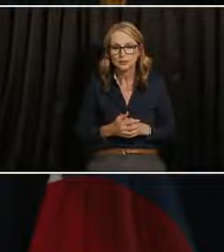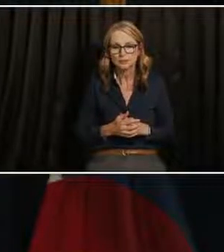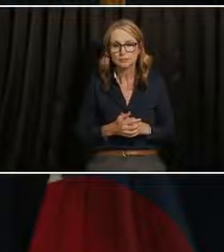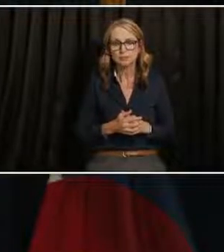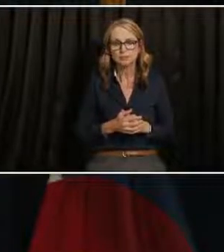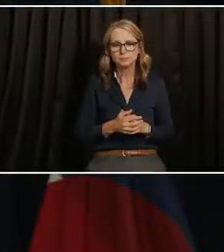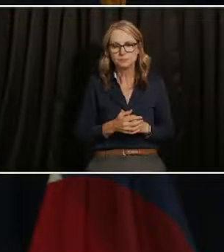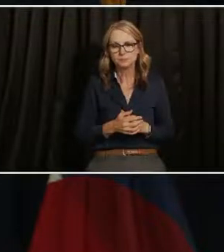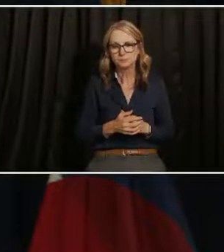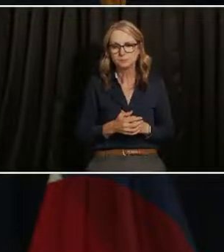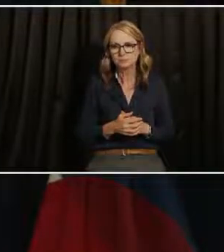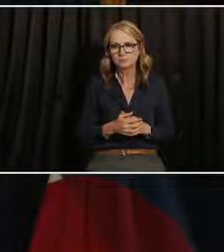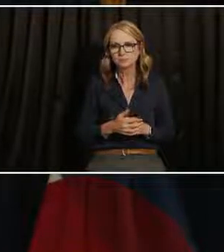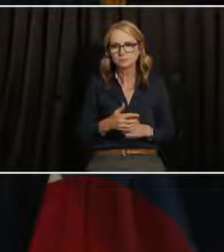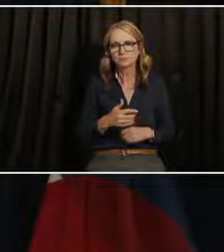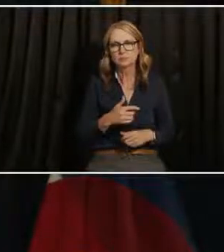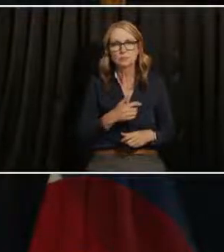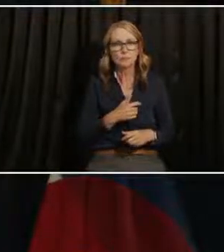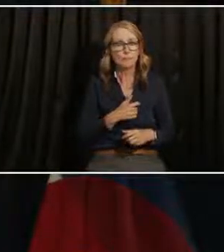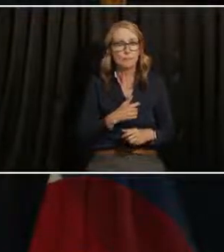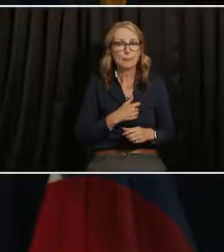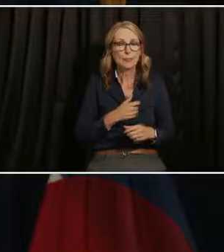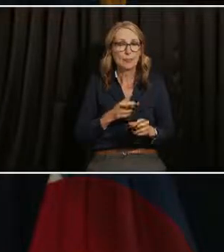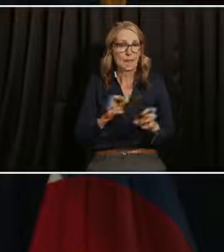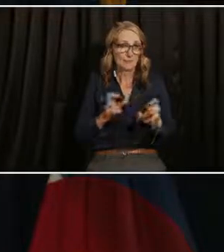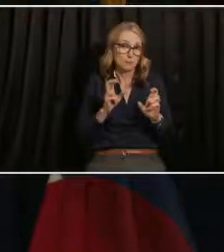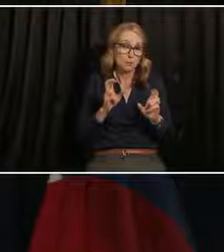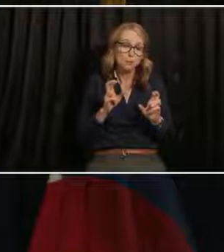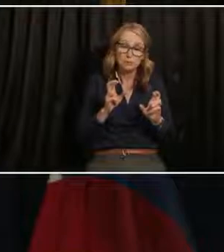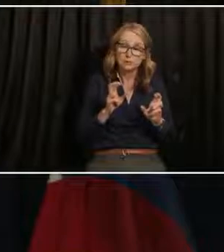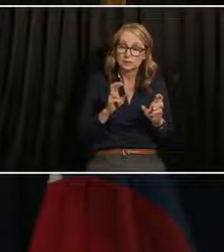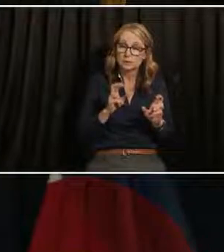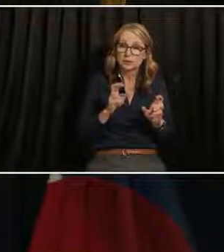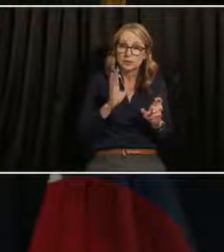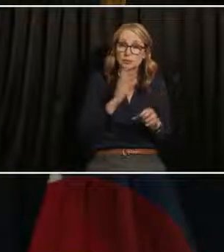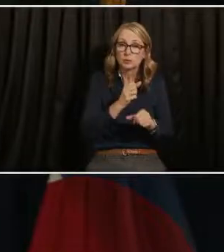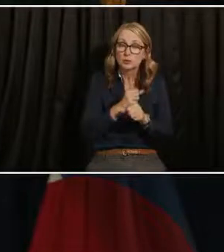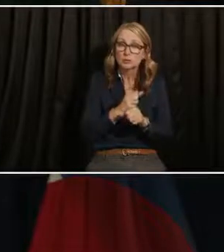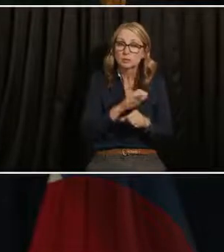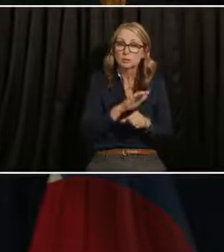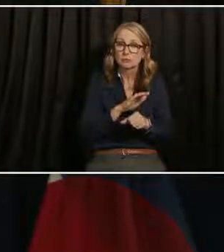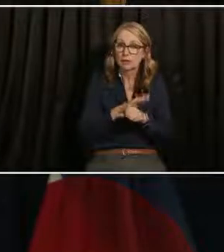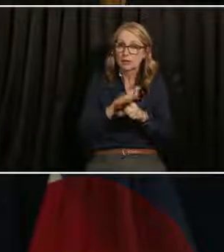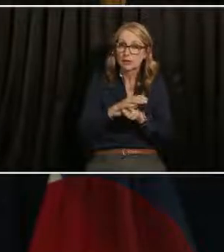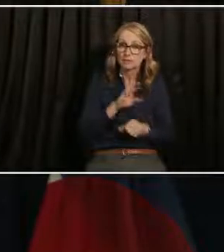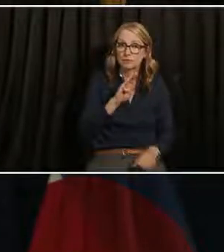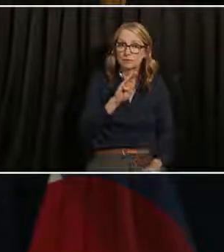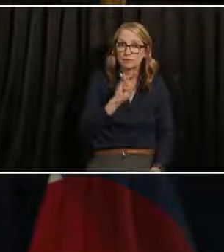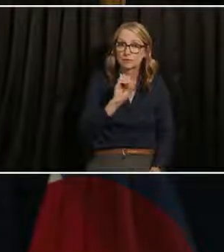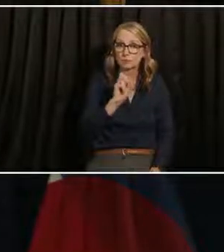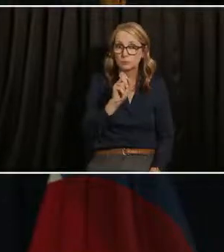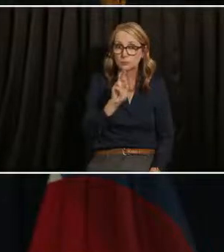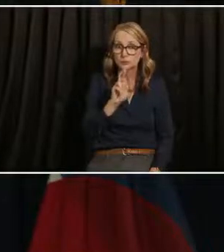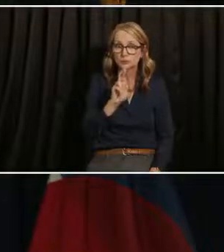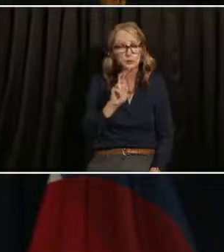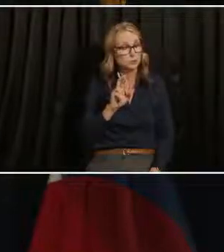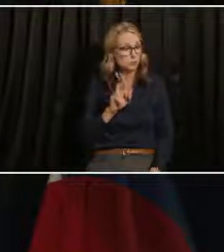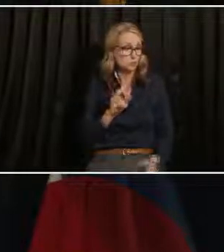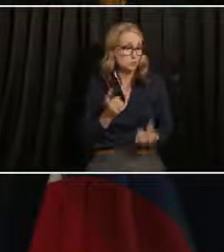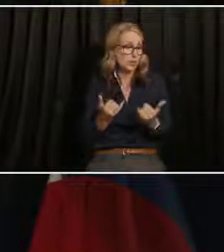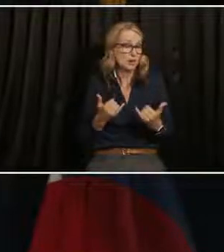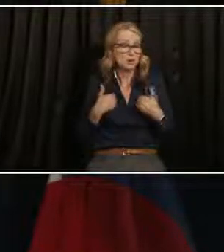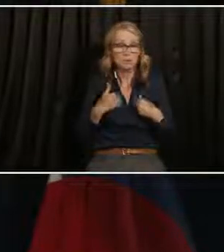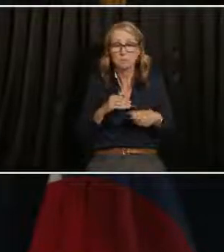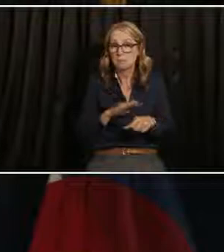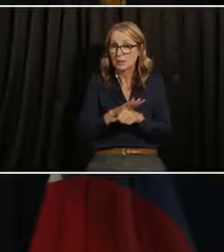the booster that the issue we're facing is that we need more vaccines. That's simply not where we are today. We have plenty of vaccines, Pfizer and Moderna,